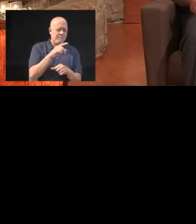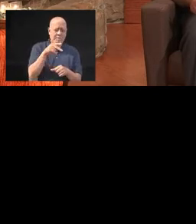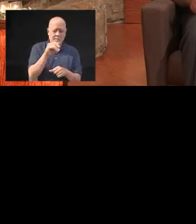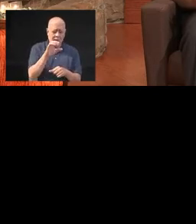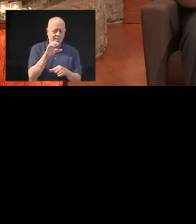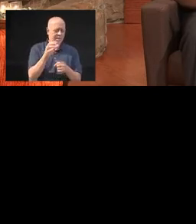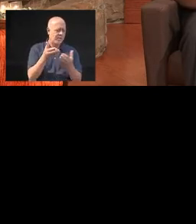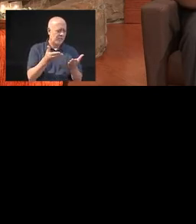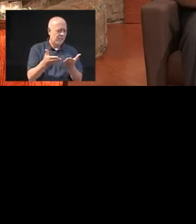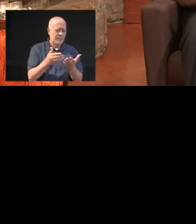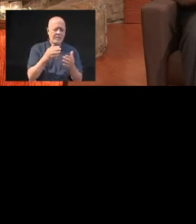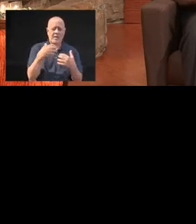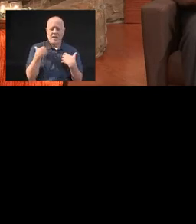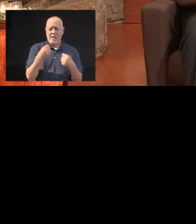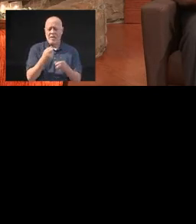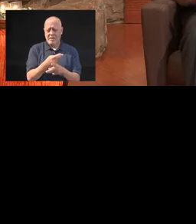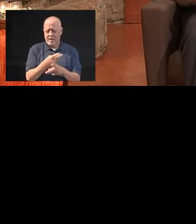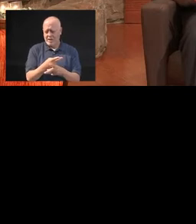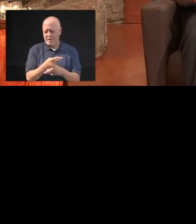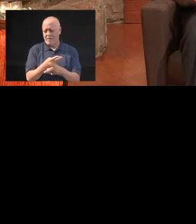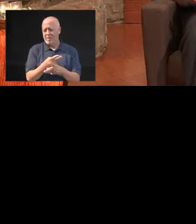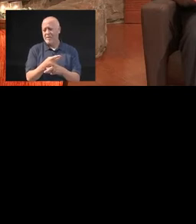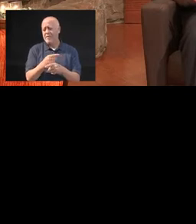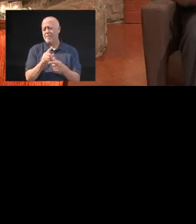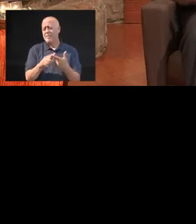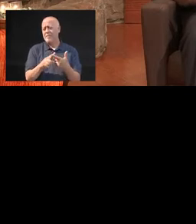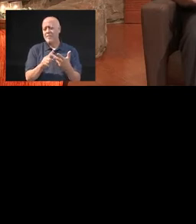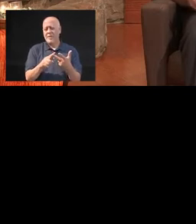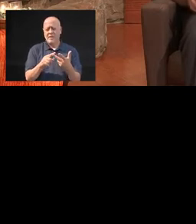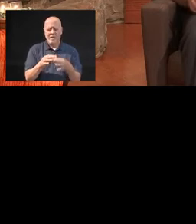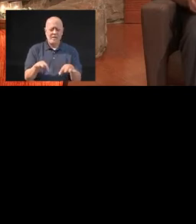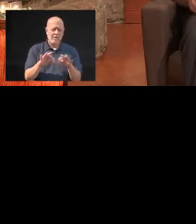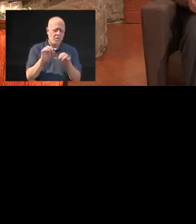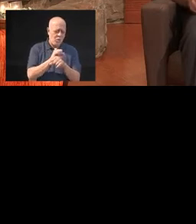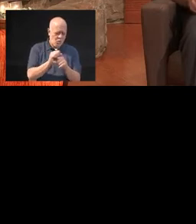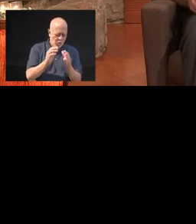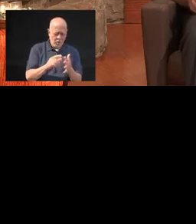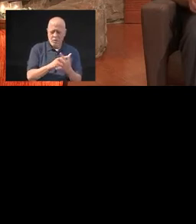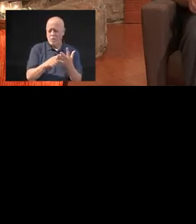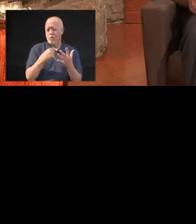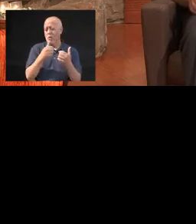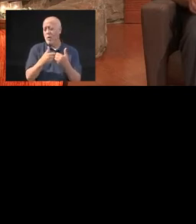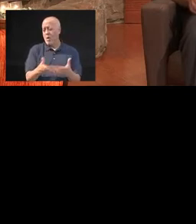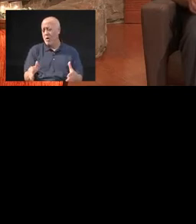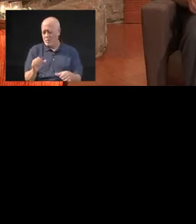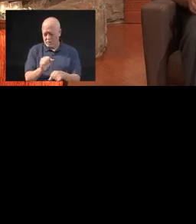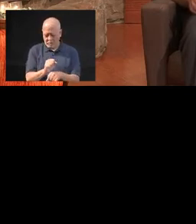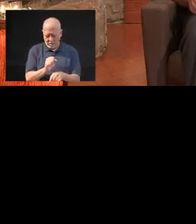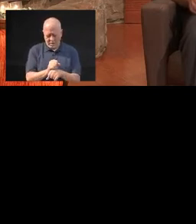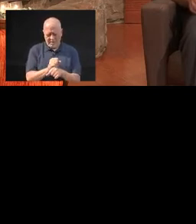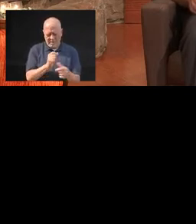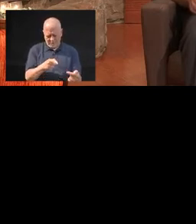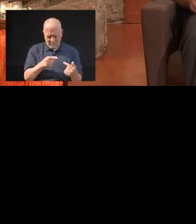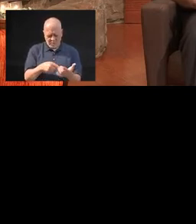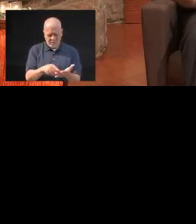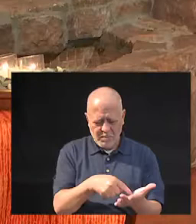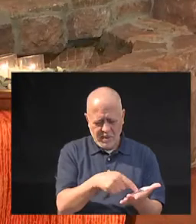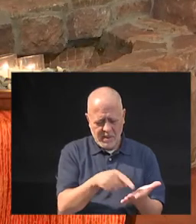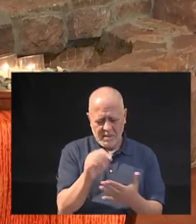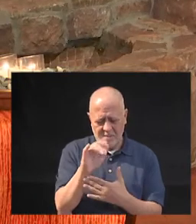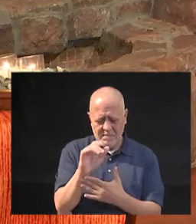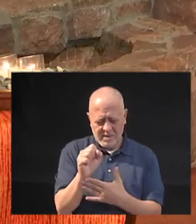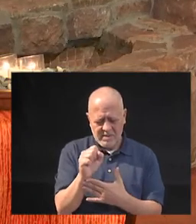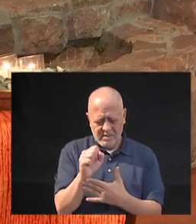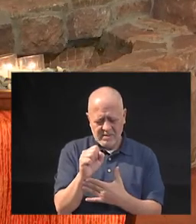employees, essential workers, furloughed staff, those who have lost their jobs or struggle to pay their bills. We pray for those who are